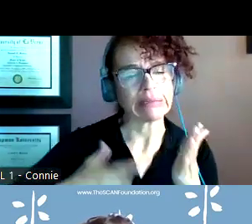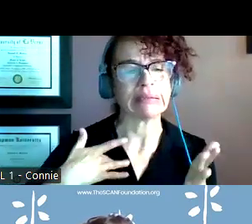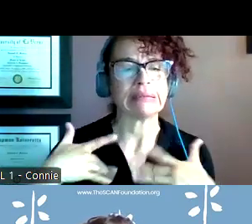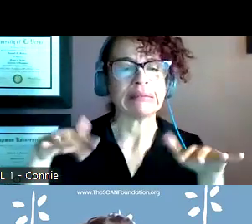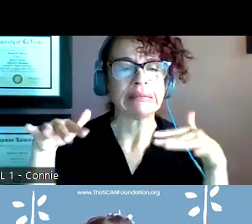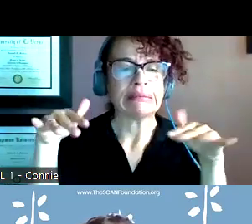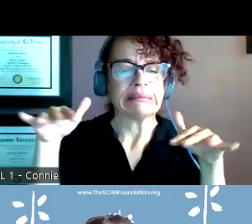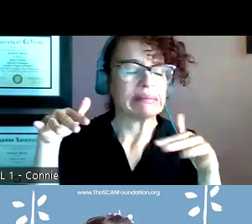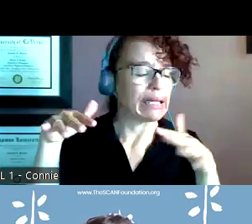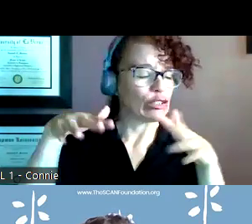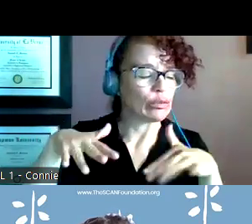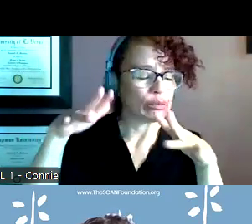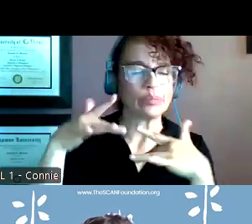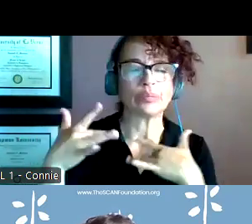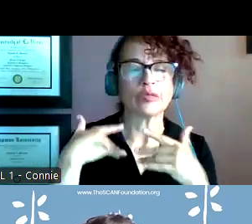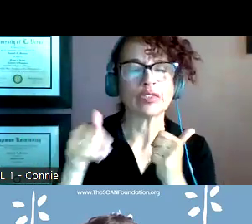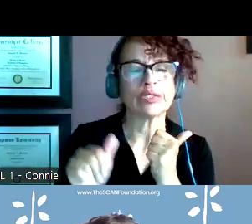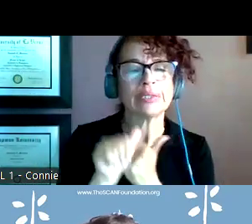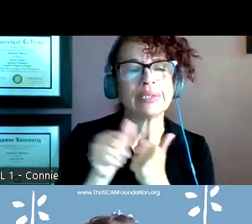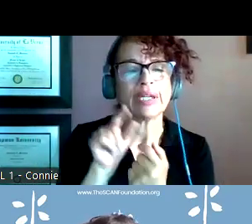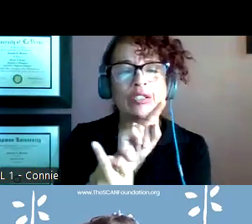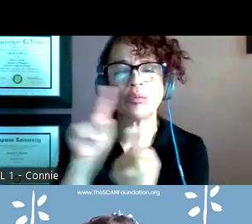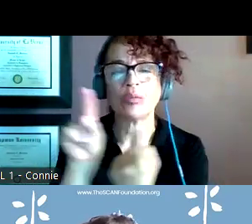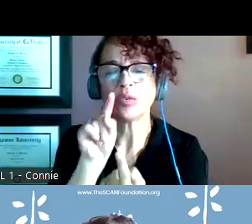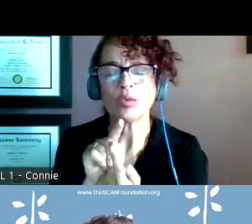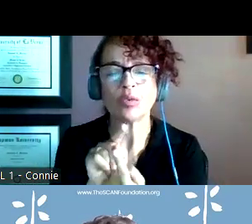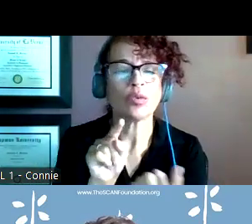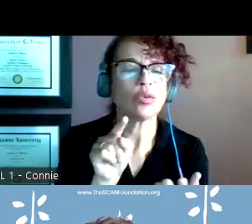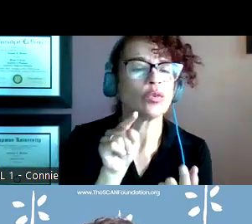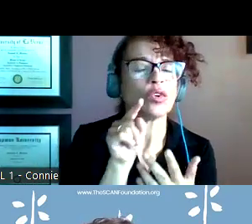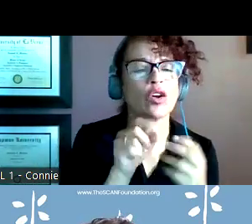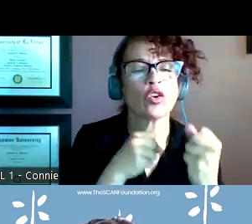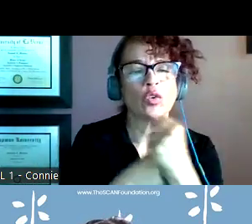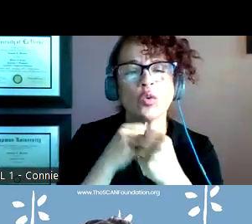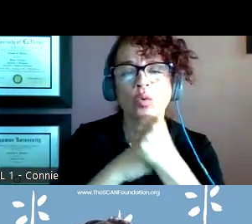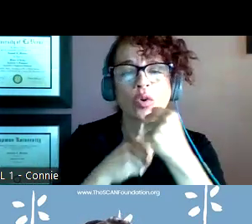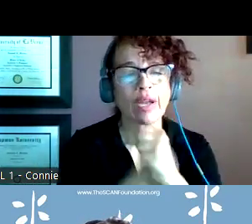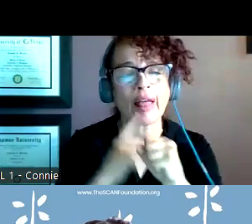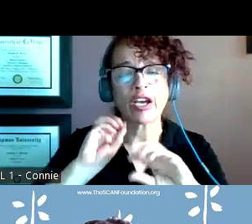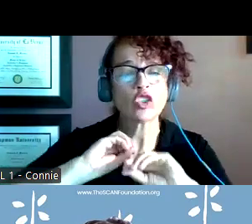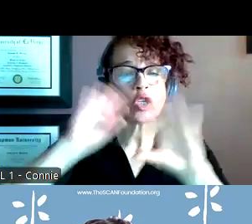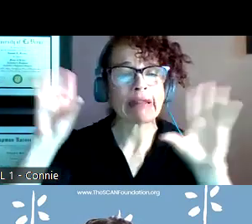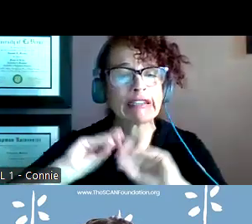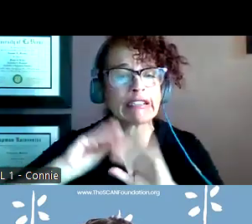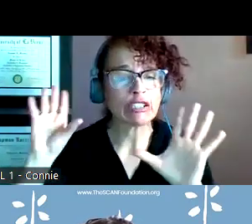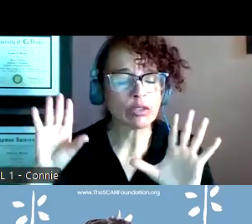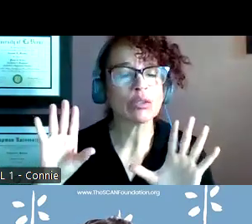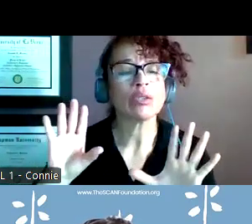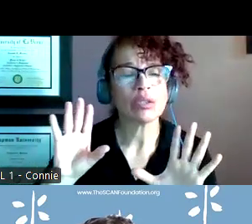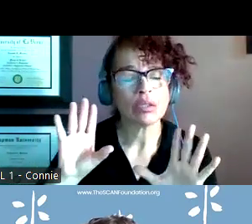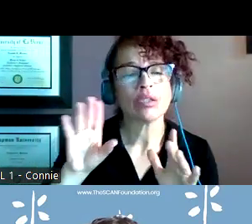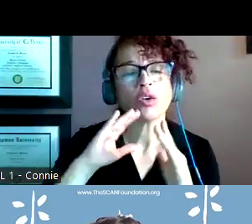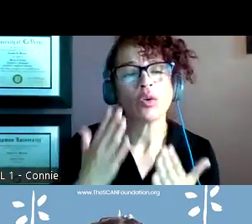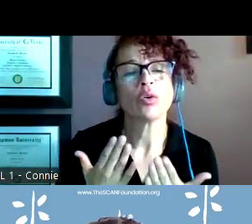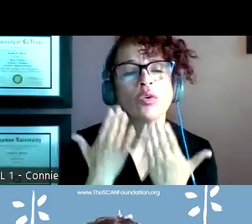anxiety about the risk of unmet needs, as accountability structures aren't always as clear. So as such, we recommend